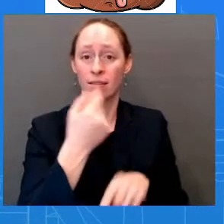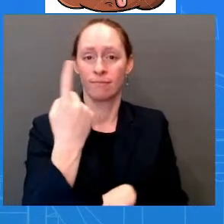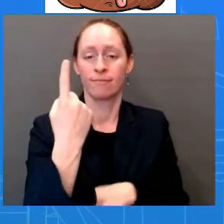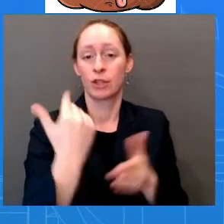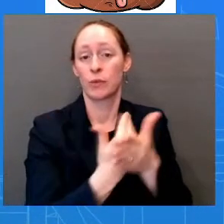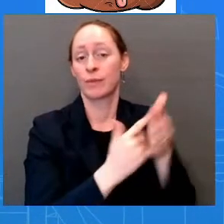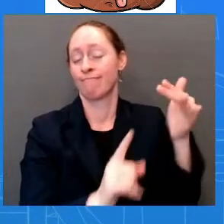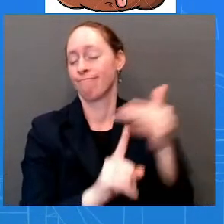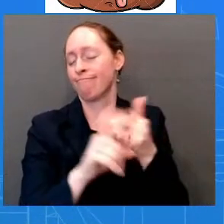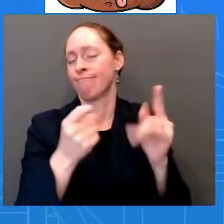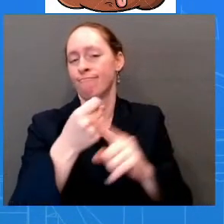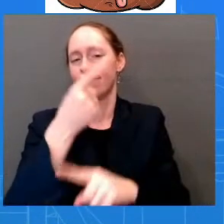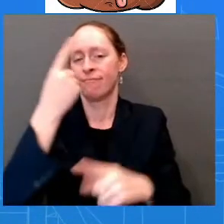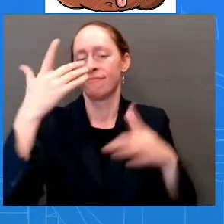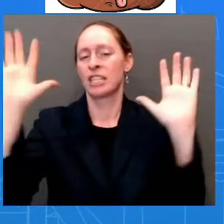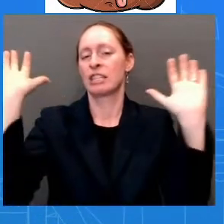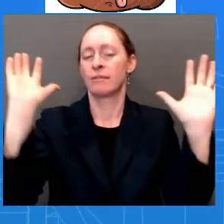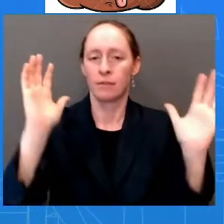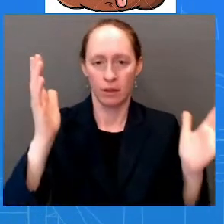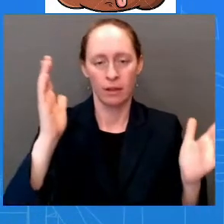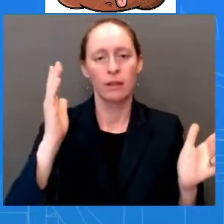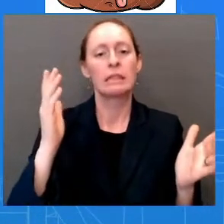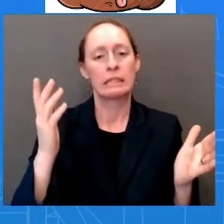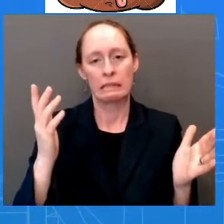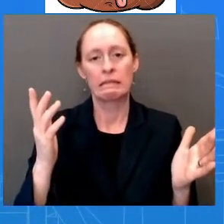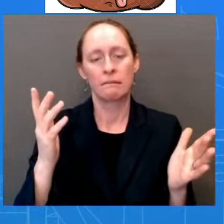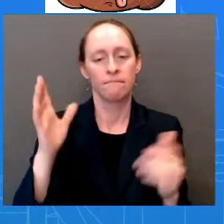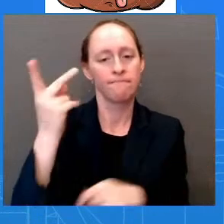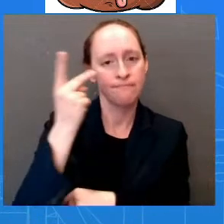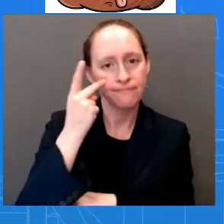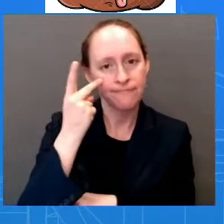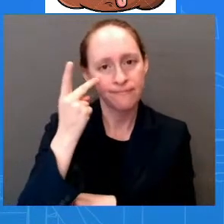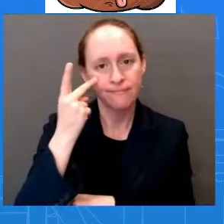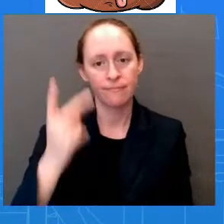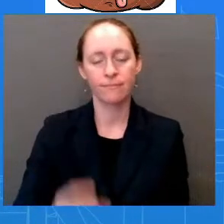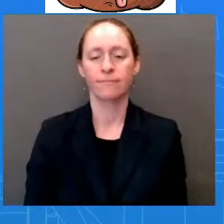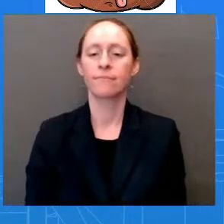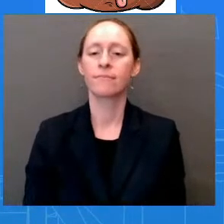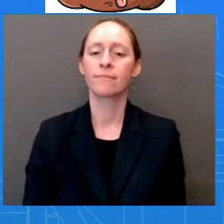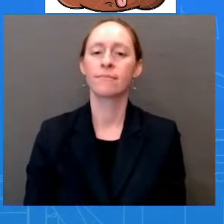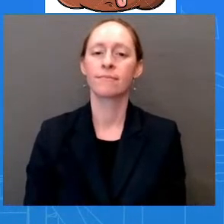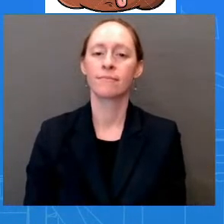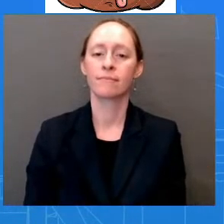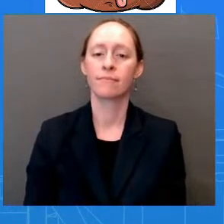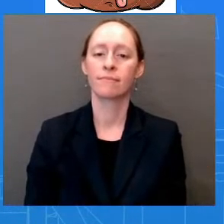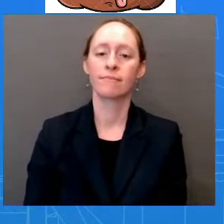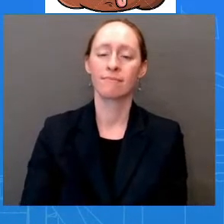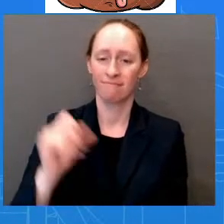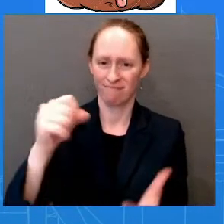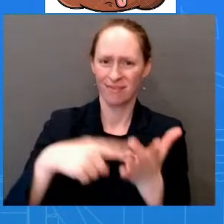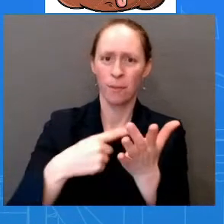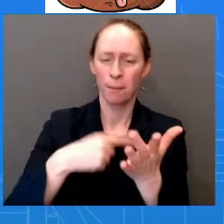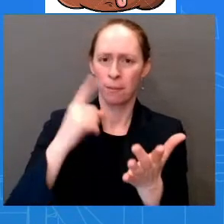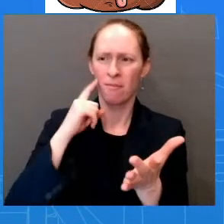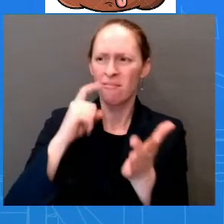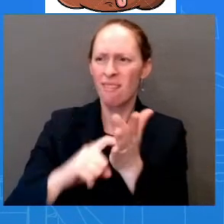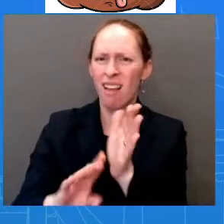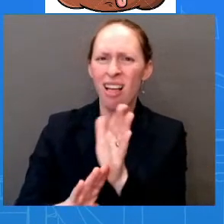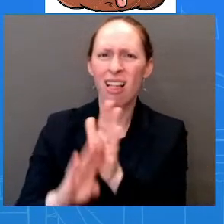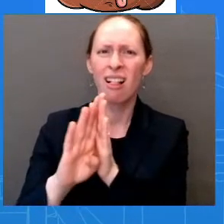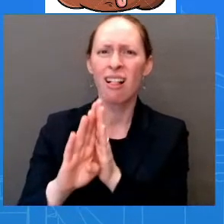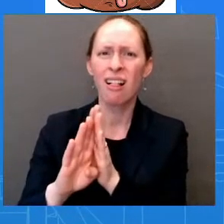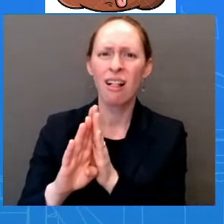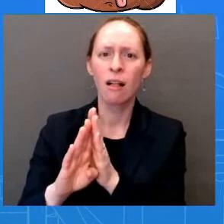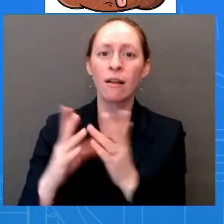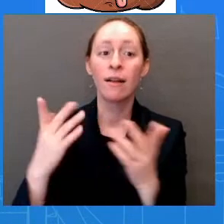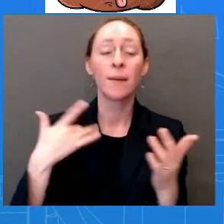lowering. Maybe we're going to see blips at winter and stuff, but hopefully it gets down. The message that Dr. Jara and I are trying to get